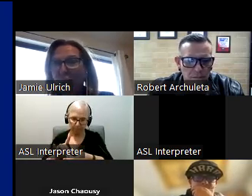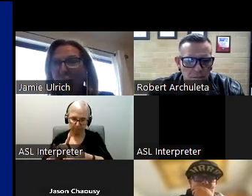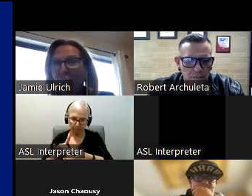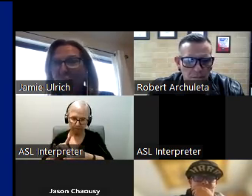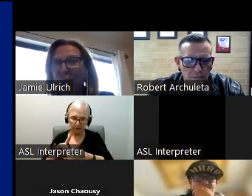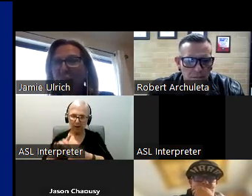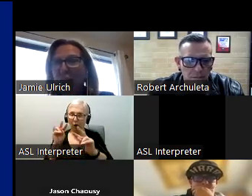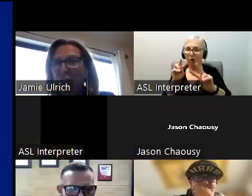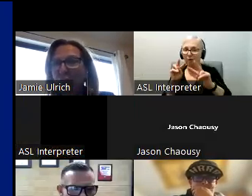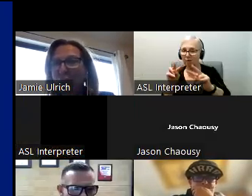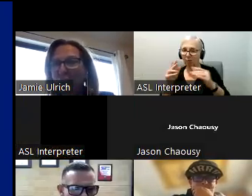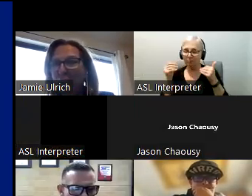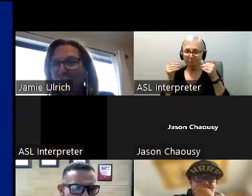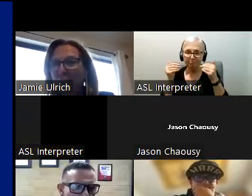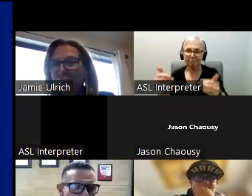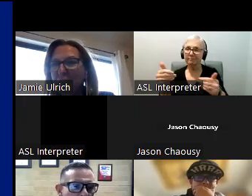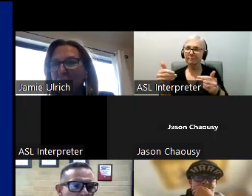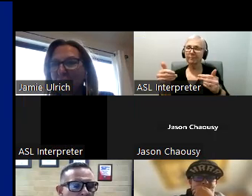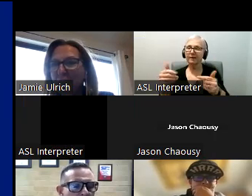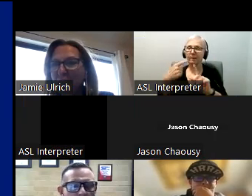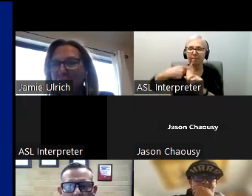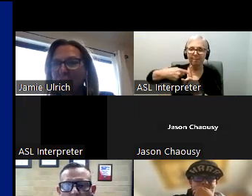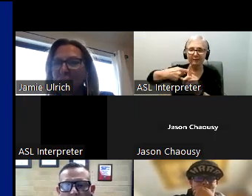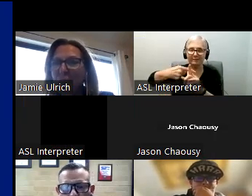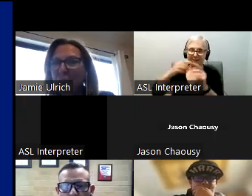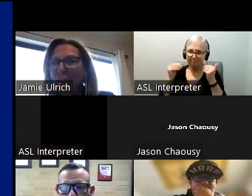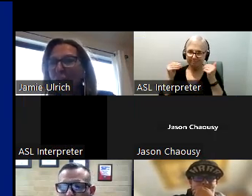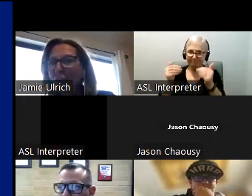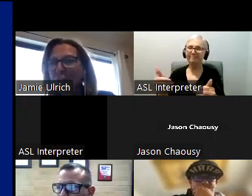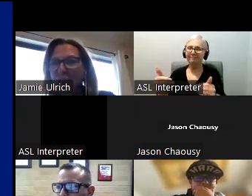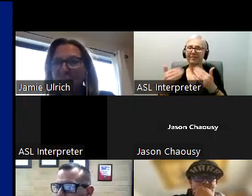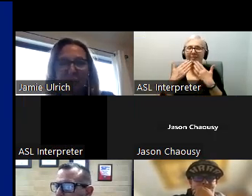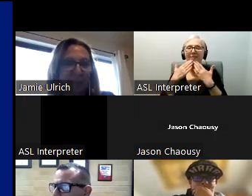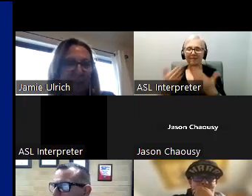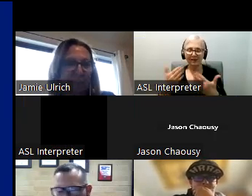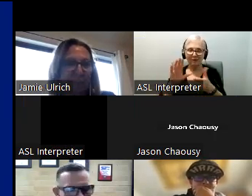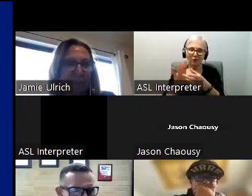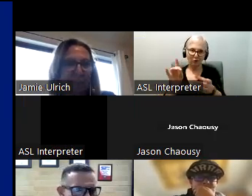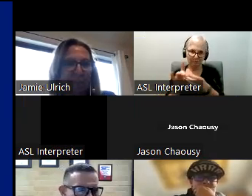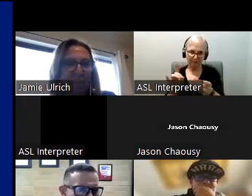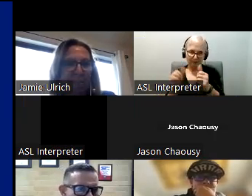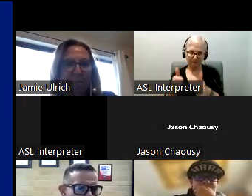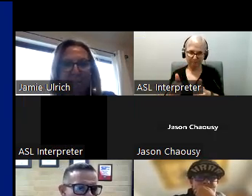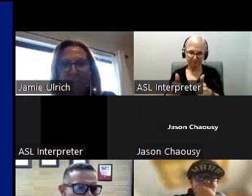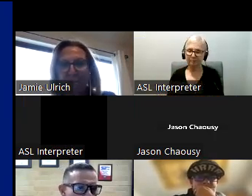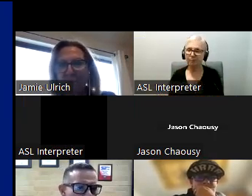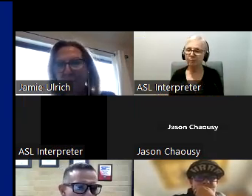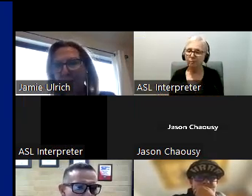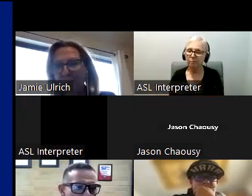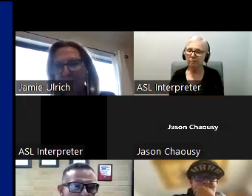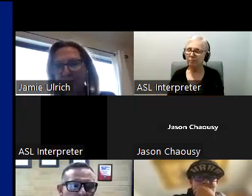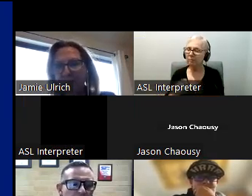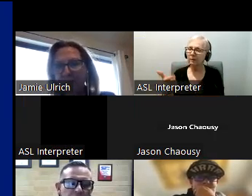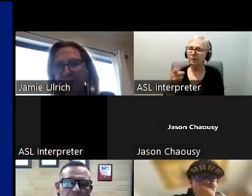just look forward to moving forward in a really positive way. And so thank you for those comments. You bet. Dr.